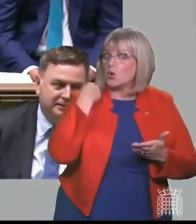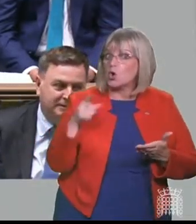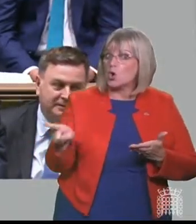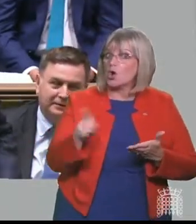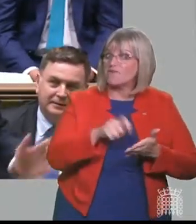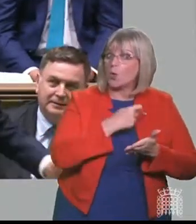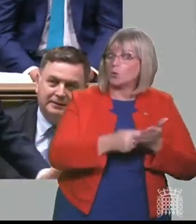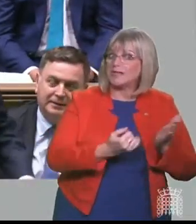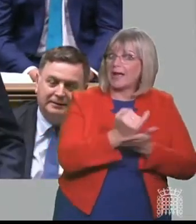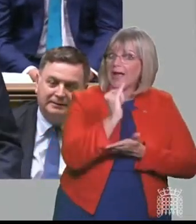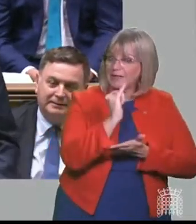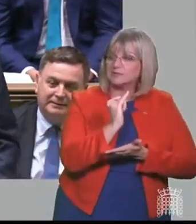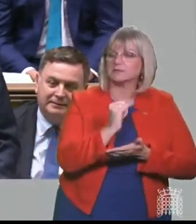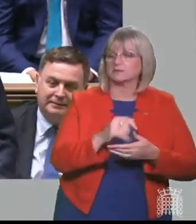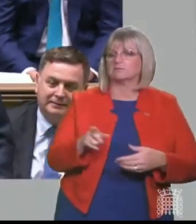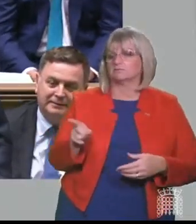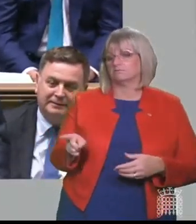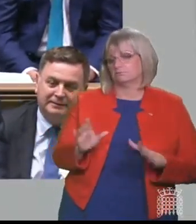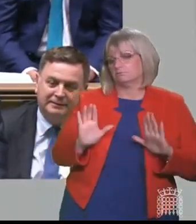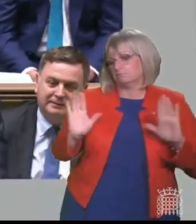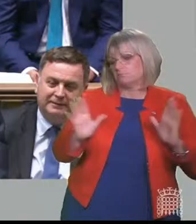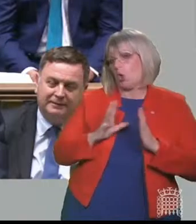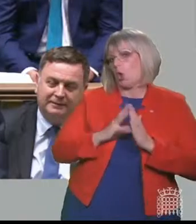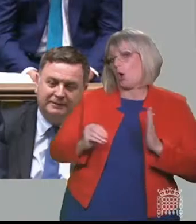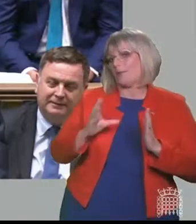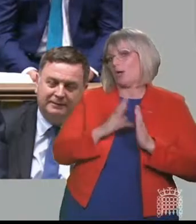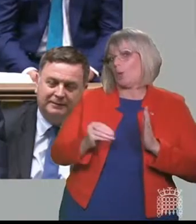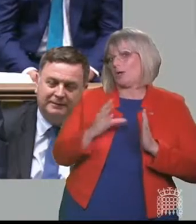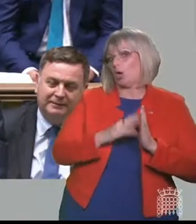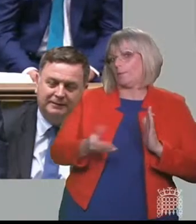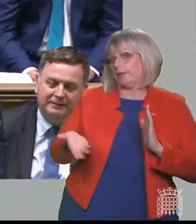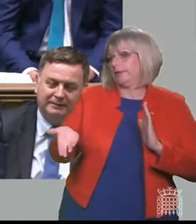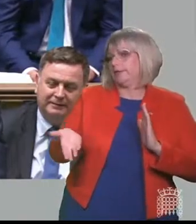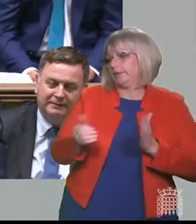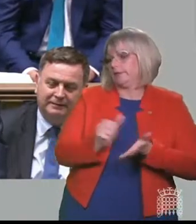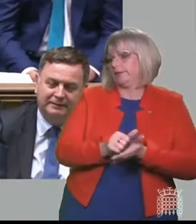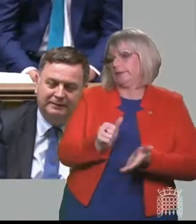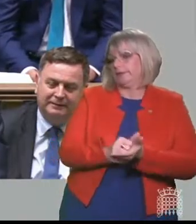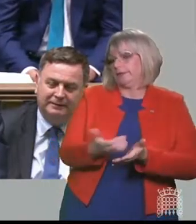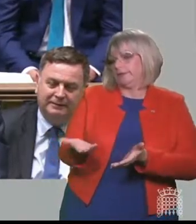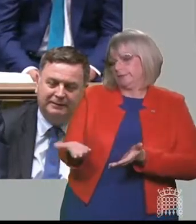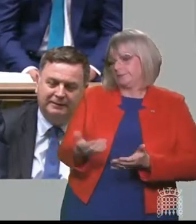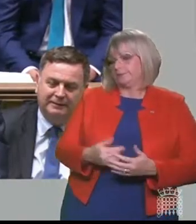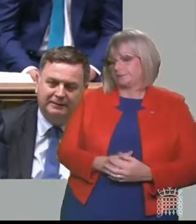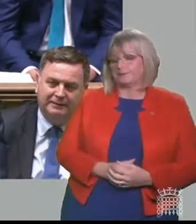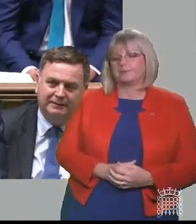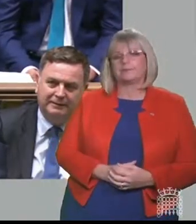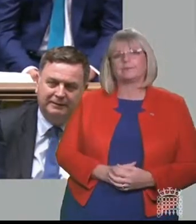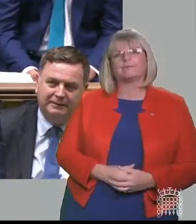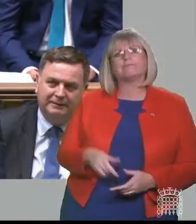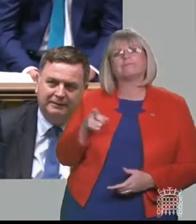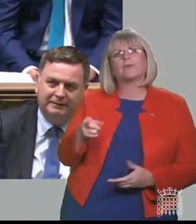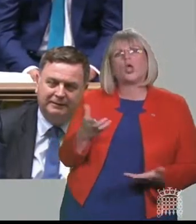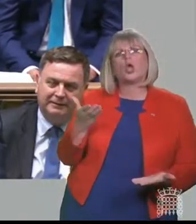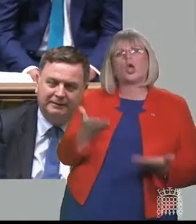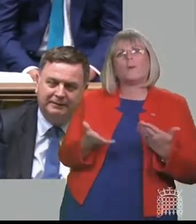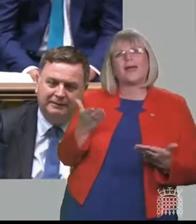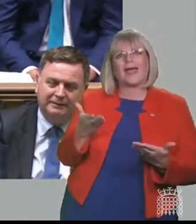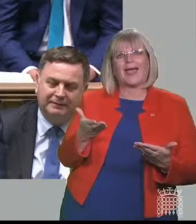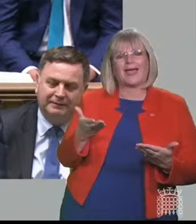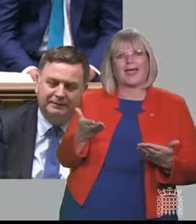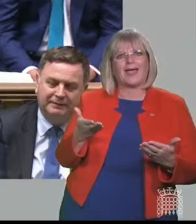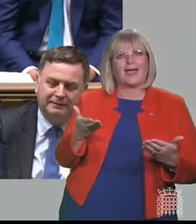national interest, and we welcome it on this side of the House. She compared growth rates under Labour